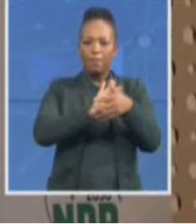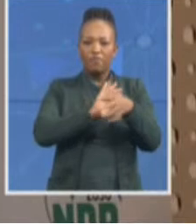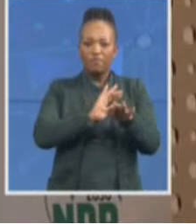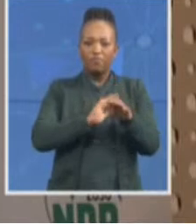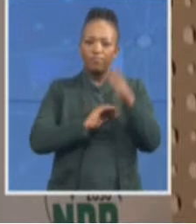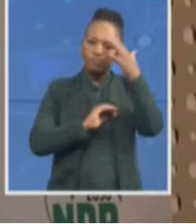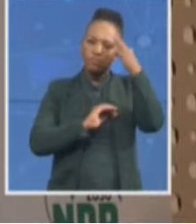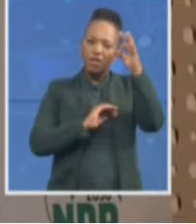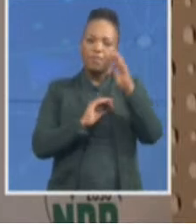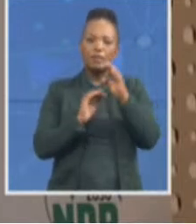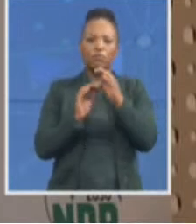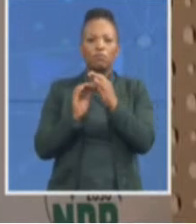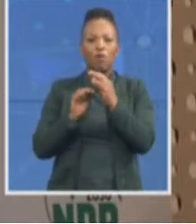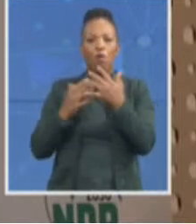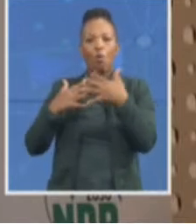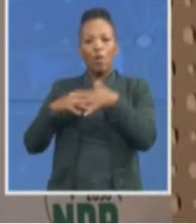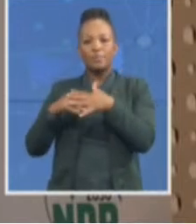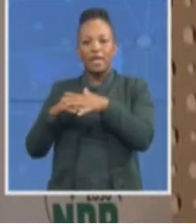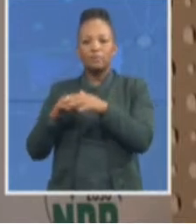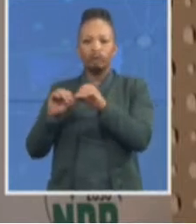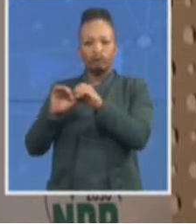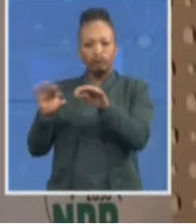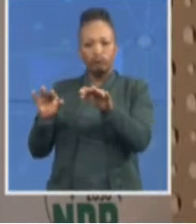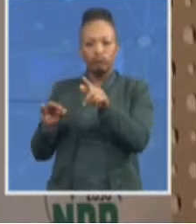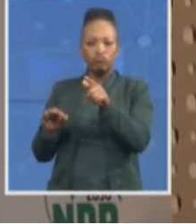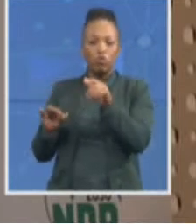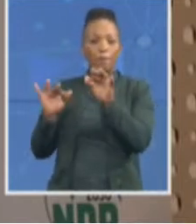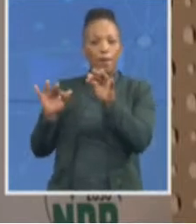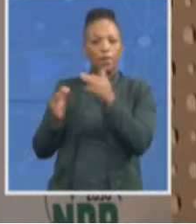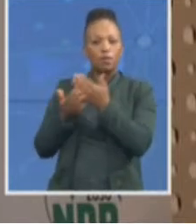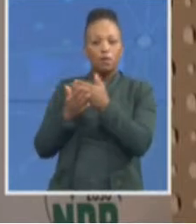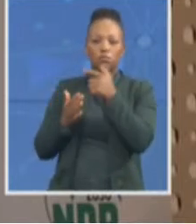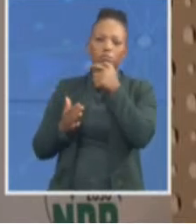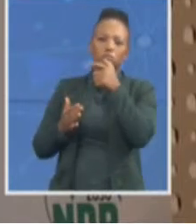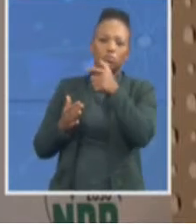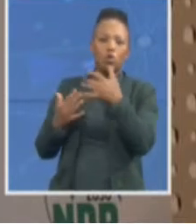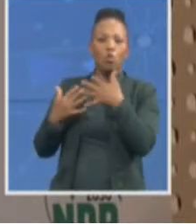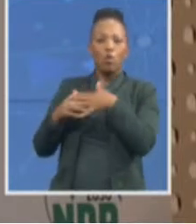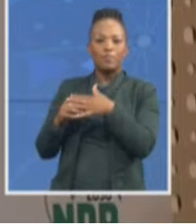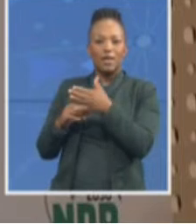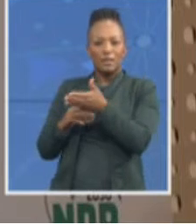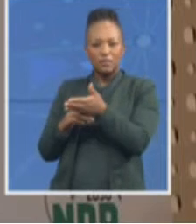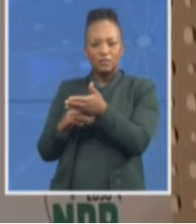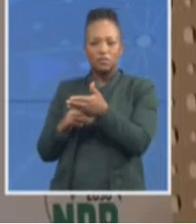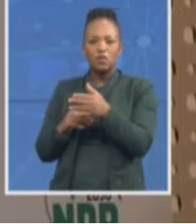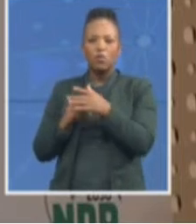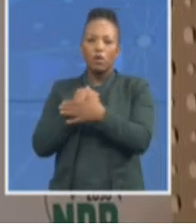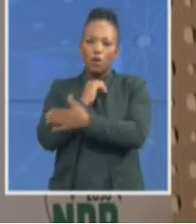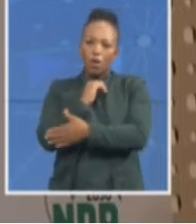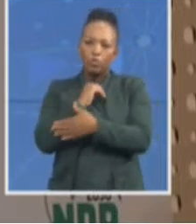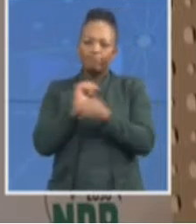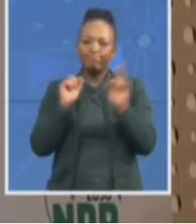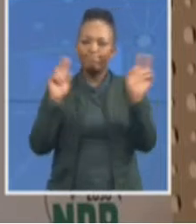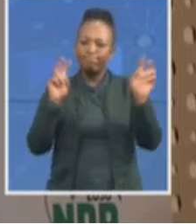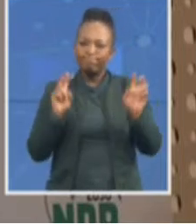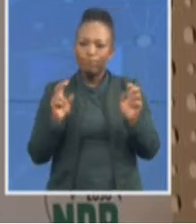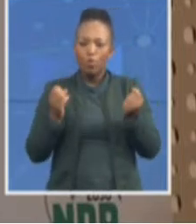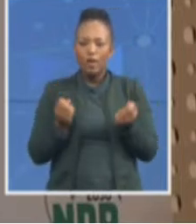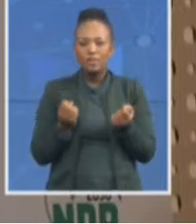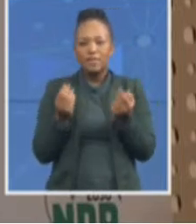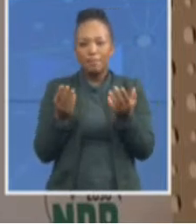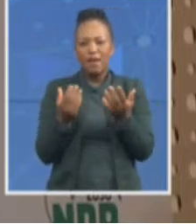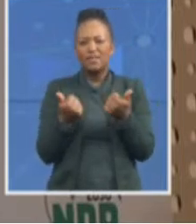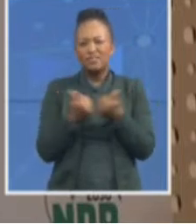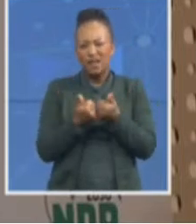The strategy seeks to contribute towards addressing countries' energy supply challenges. The strategy deals with amongst